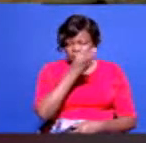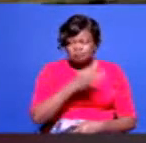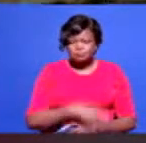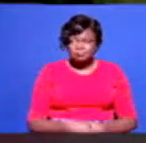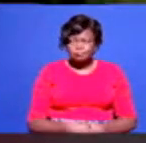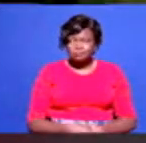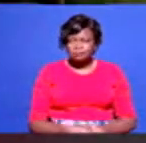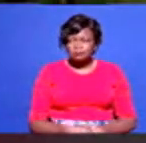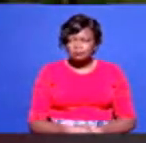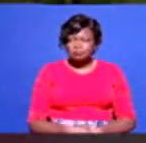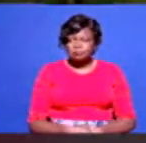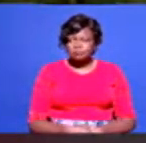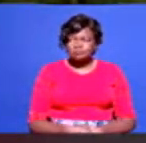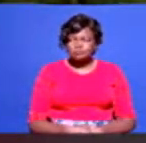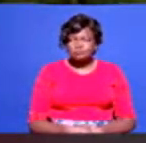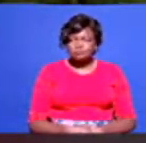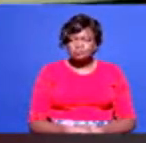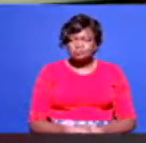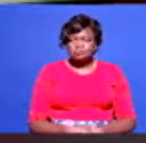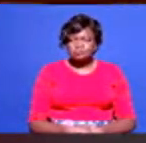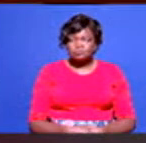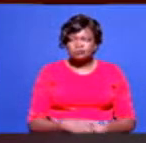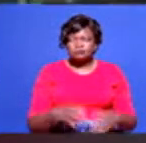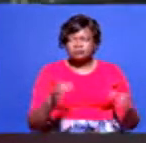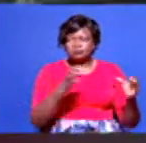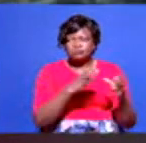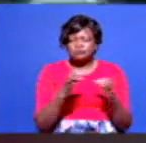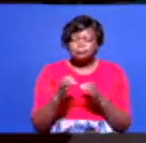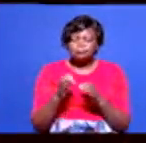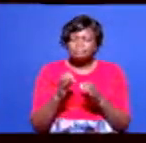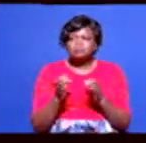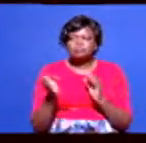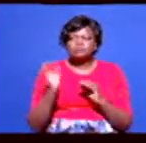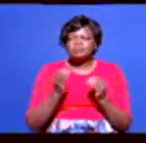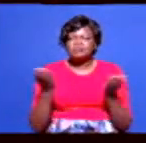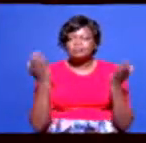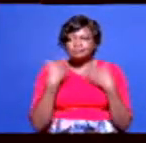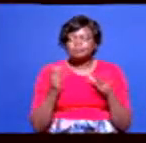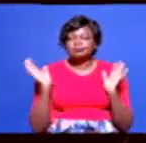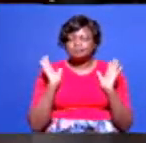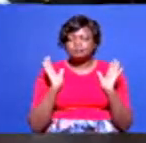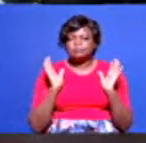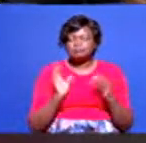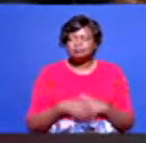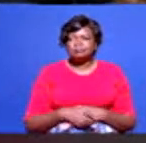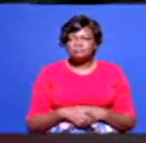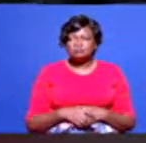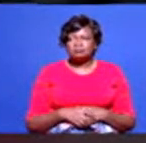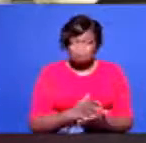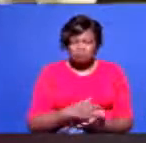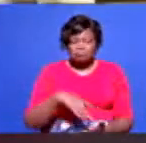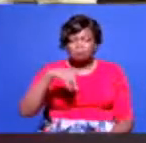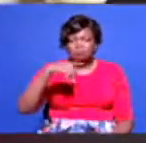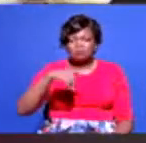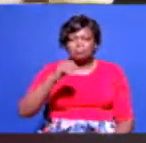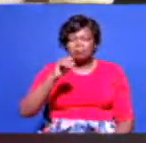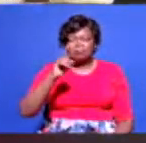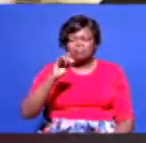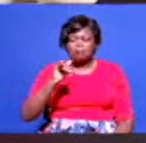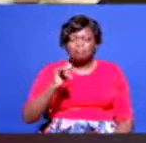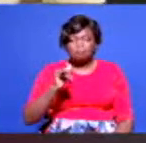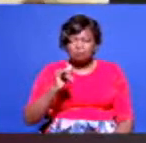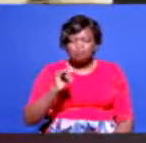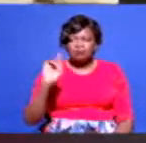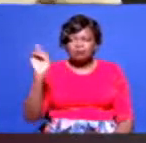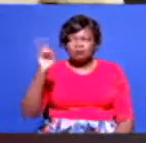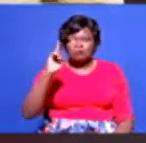Rush for tickets. Party primaries come to an end. Their governor candidate. Royal candidate